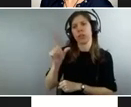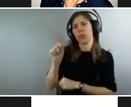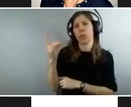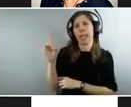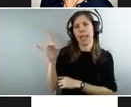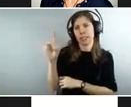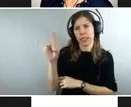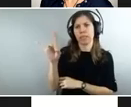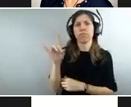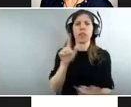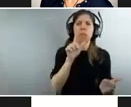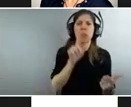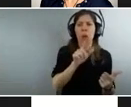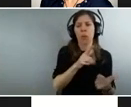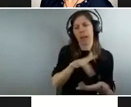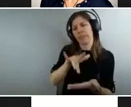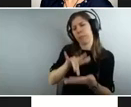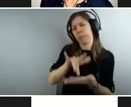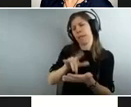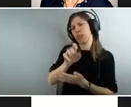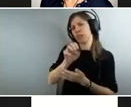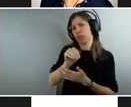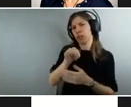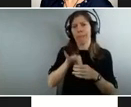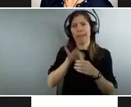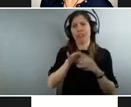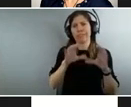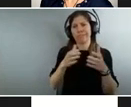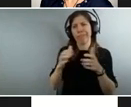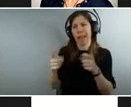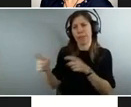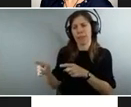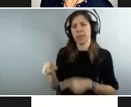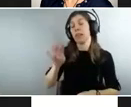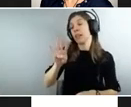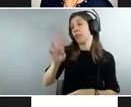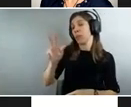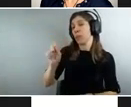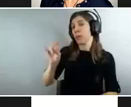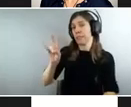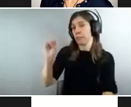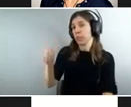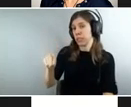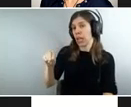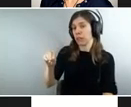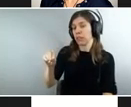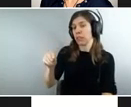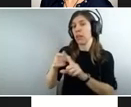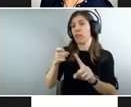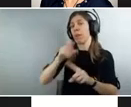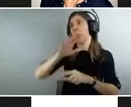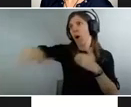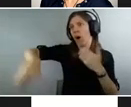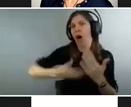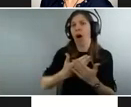lower because it was a midterm election, only 43.7% of all people who could